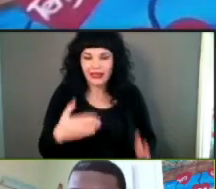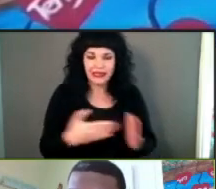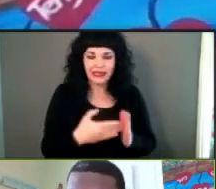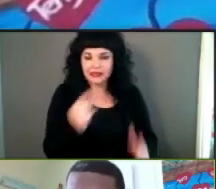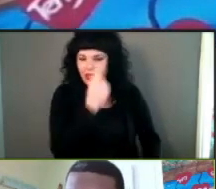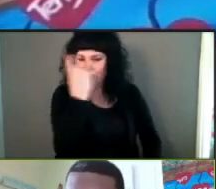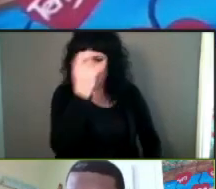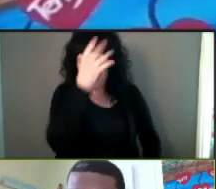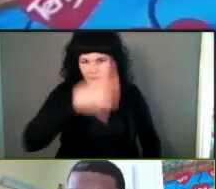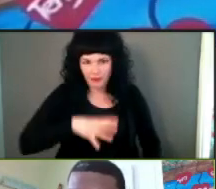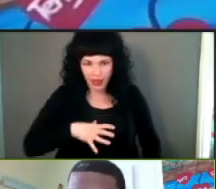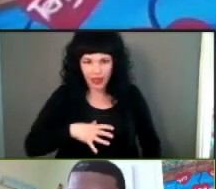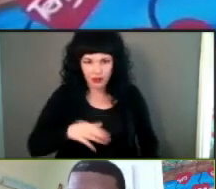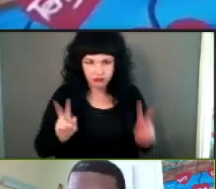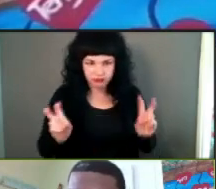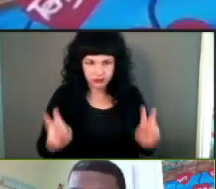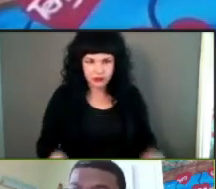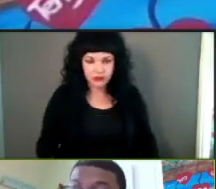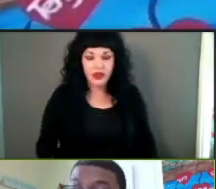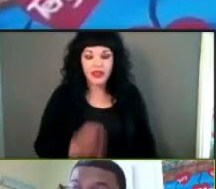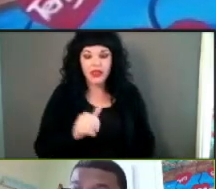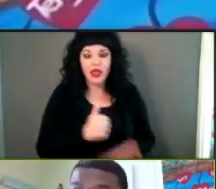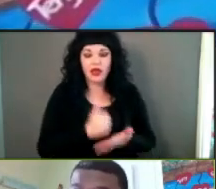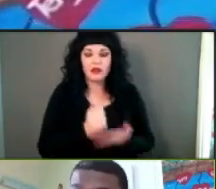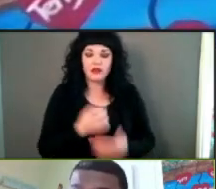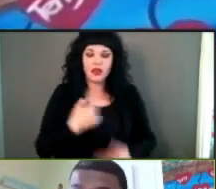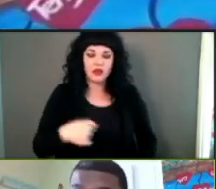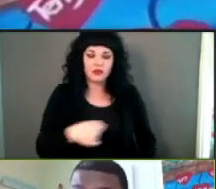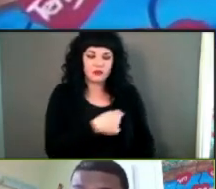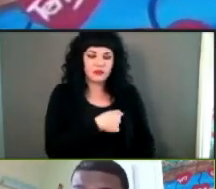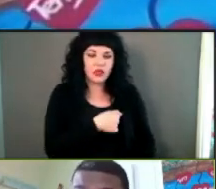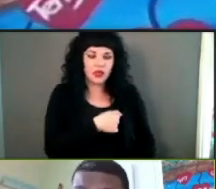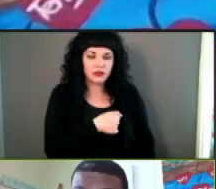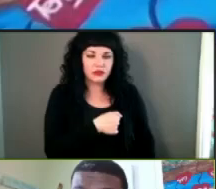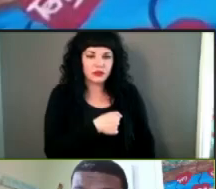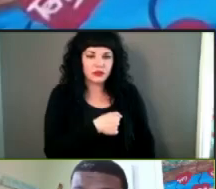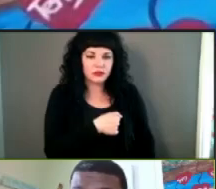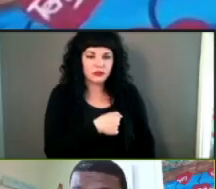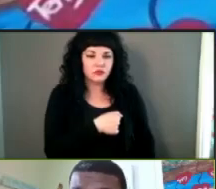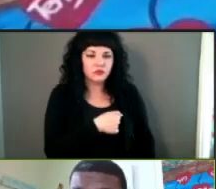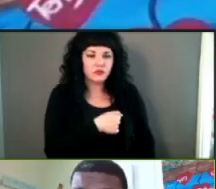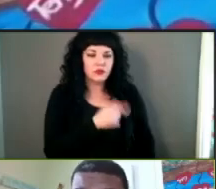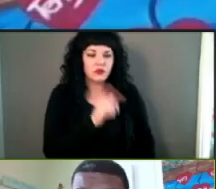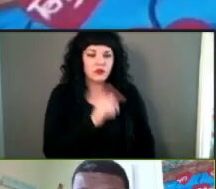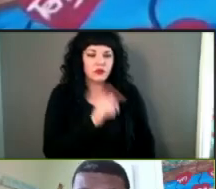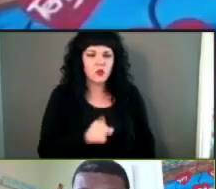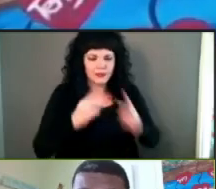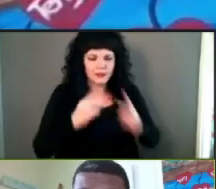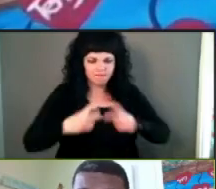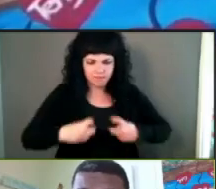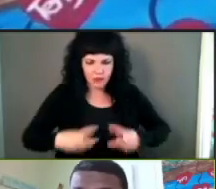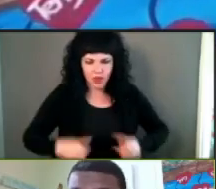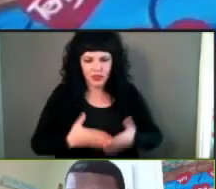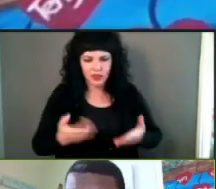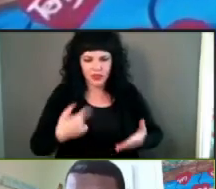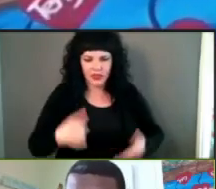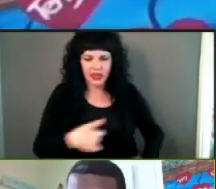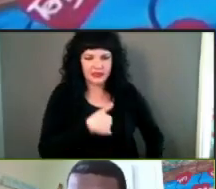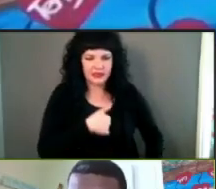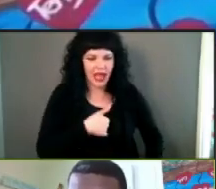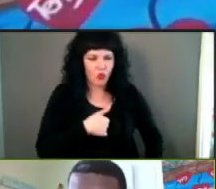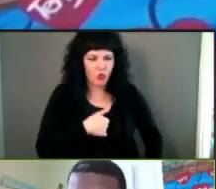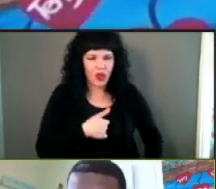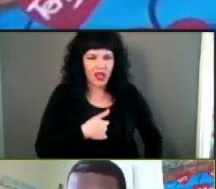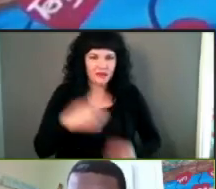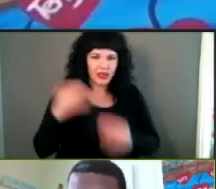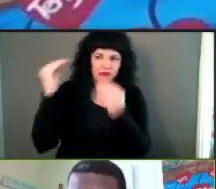the messages and the things that we have internalized throughout our lifetimes. We can push